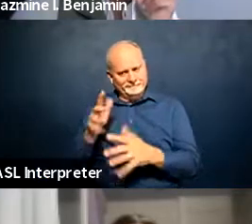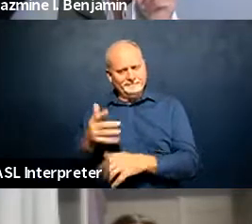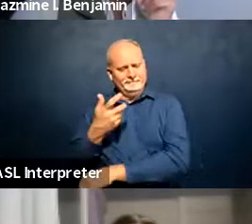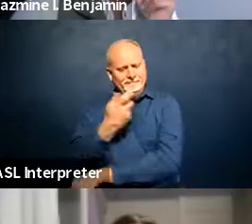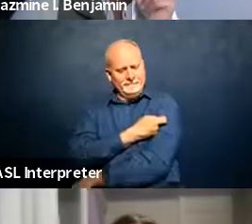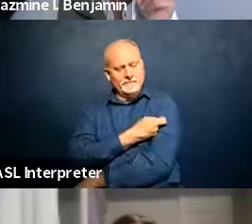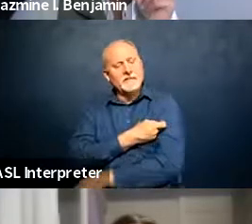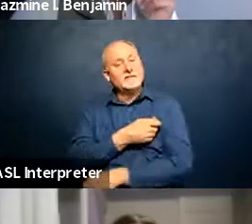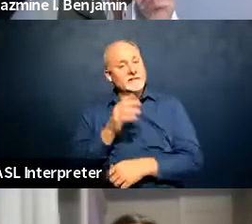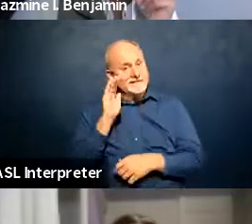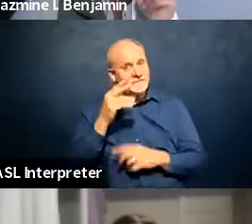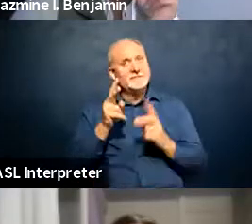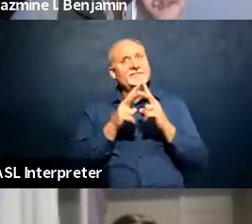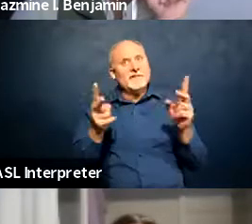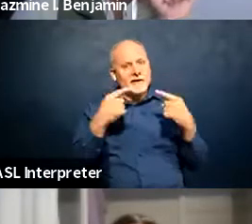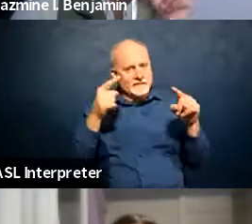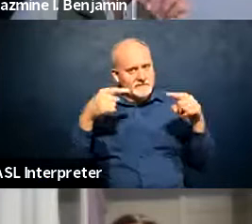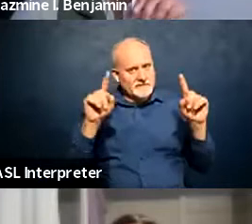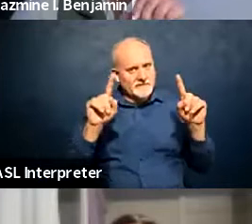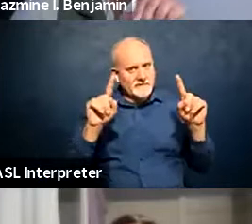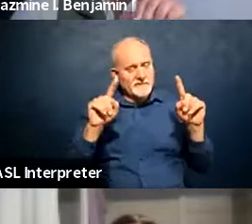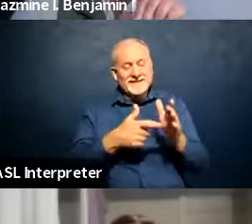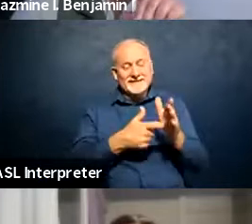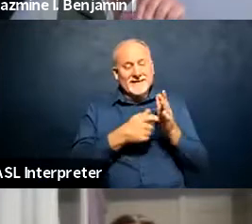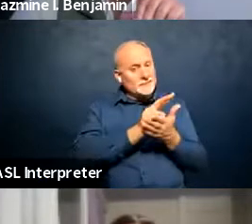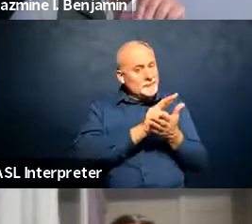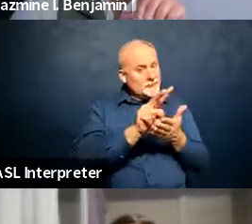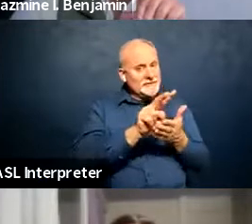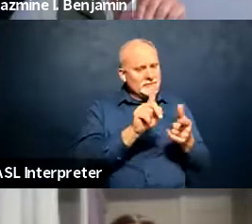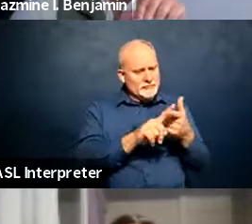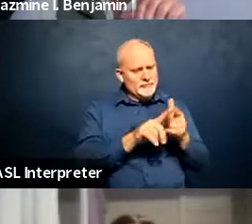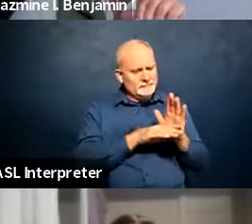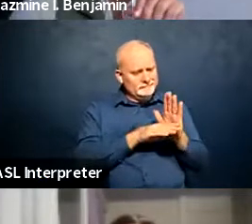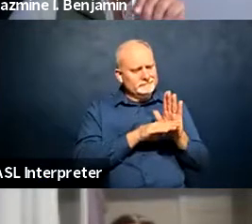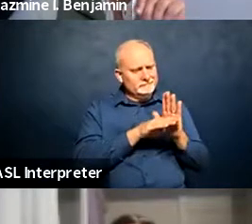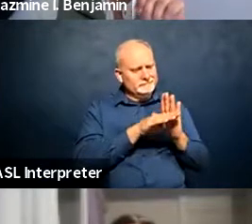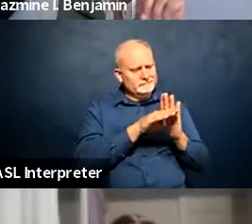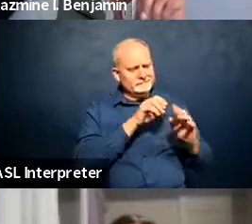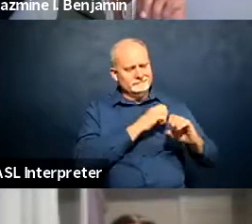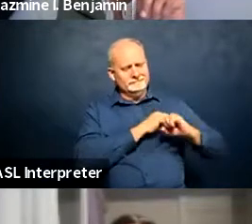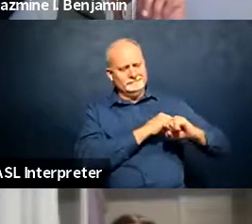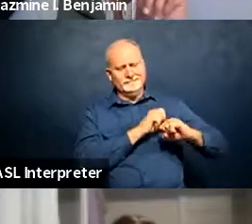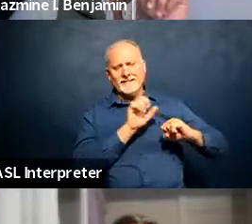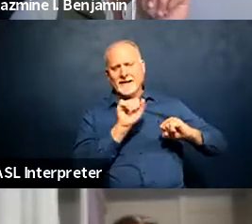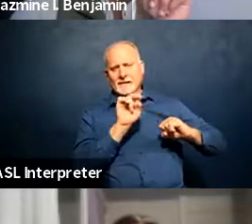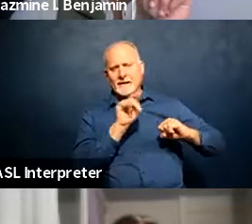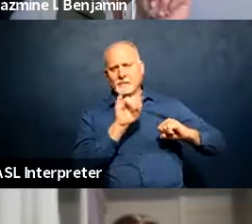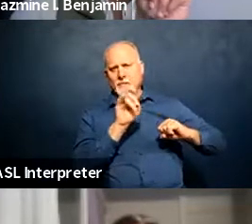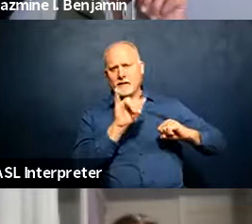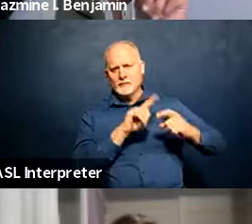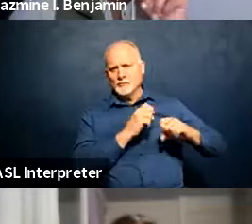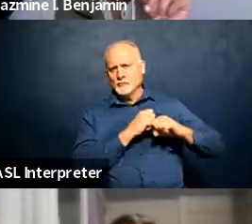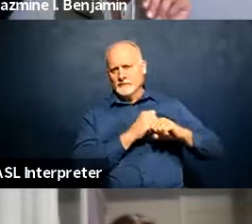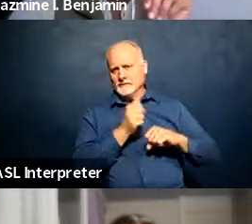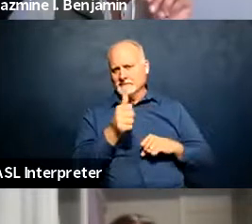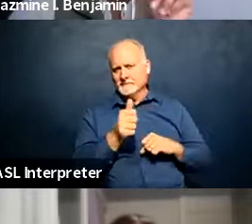significantly protective. It takes 2 weeks, though, to get adequate antibodies to be protected. Now,